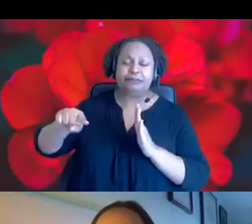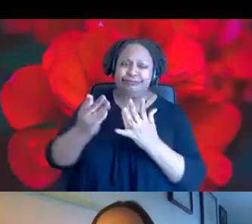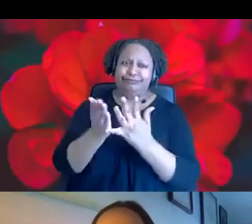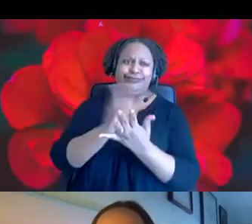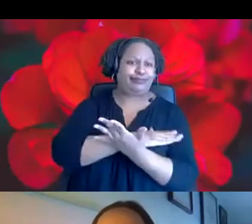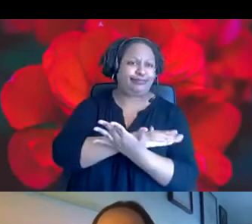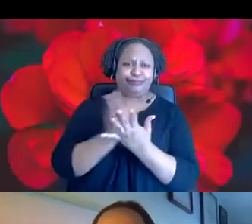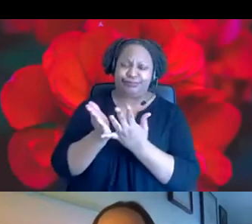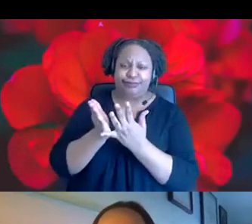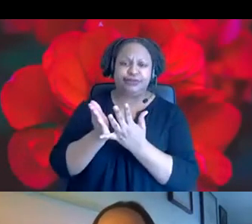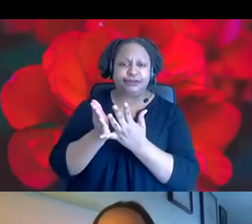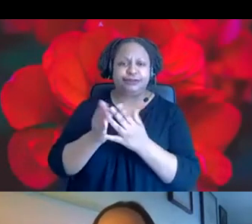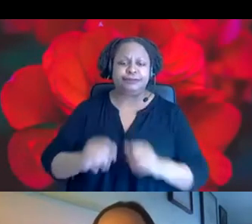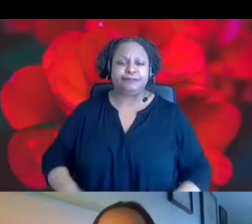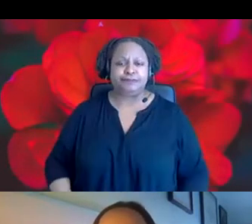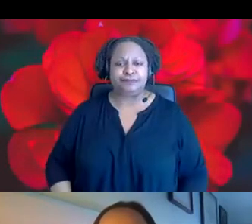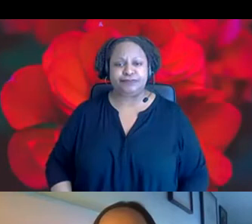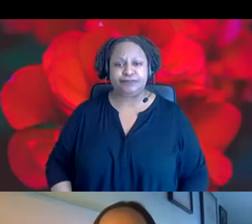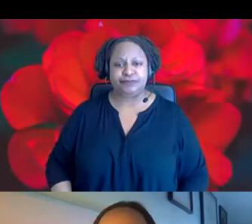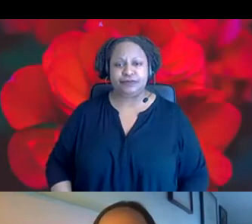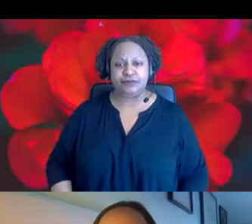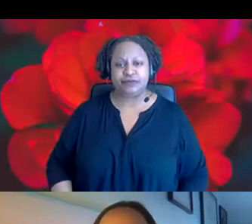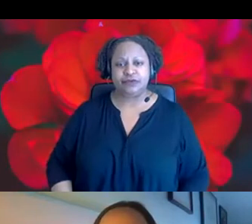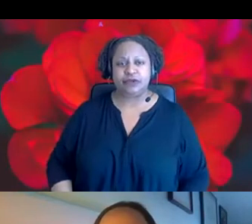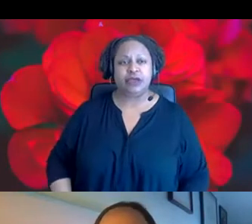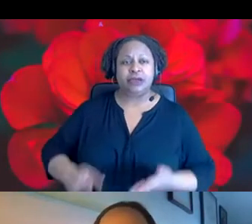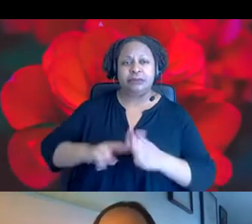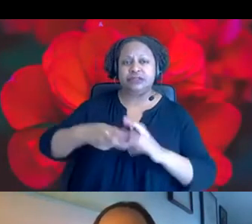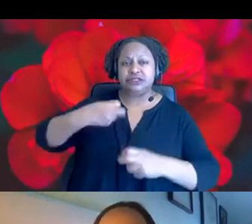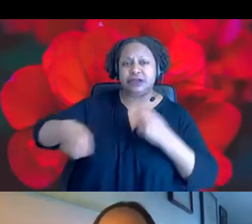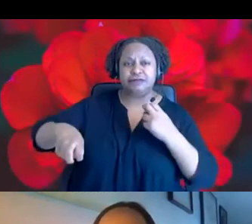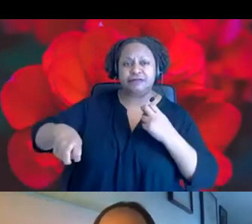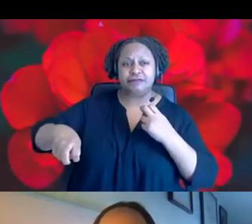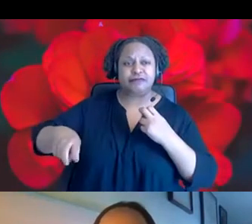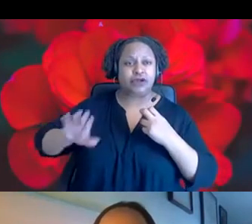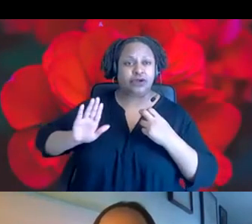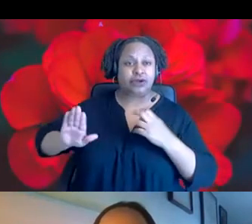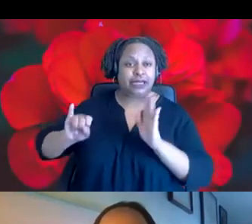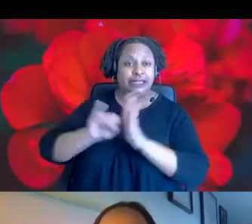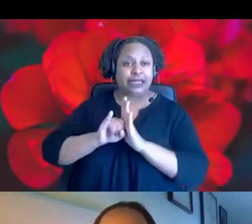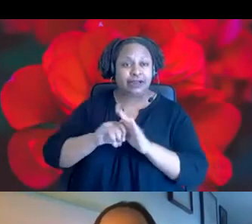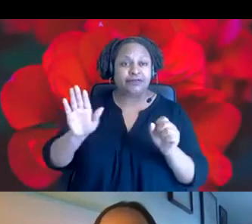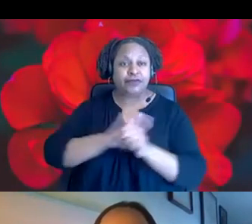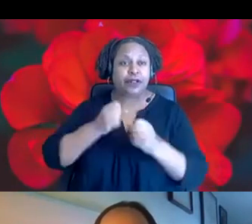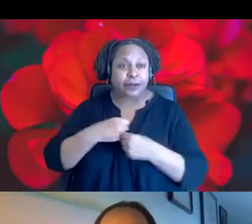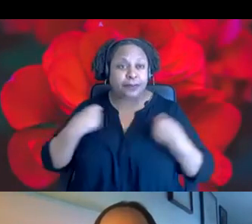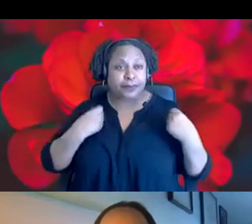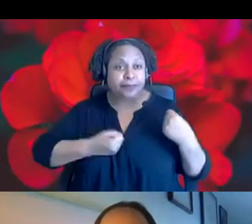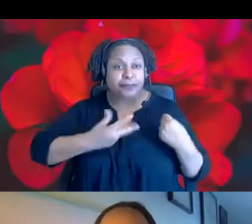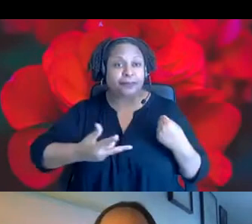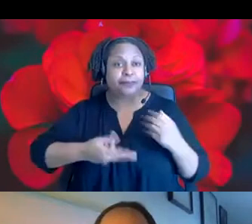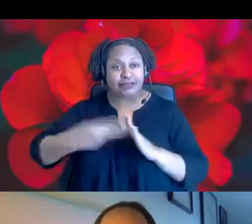think, to be big A authentic about all your identities.